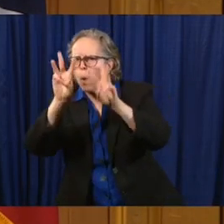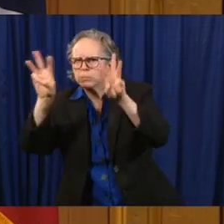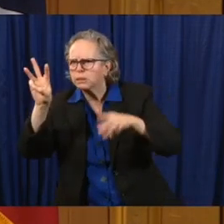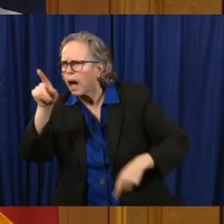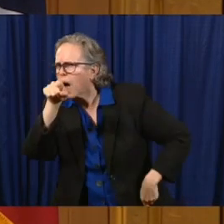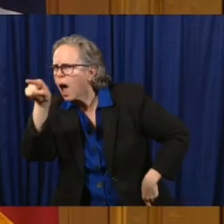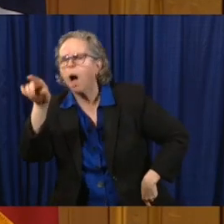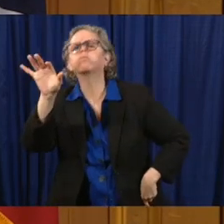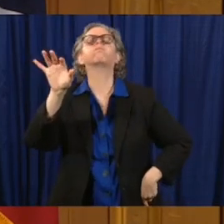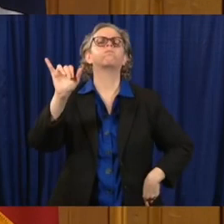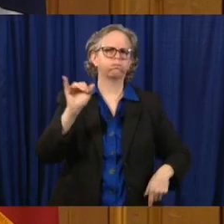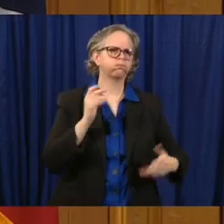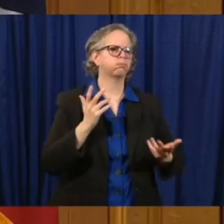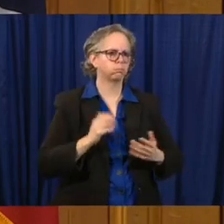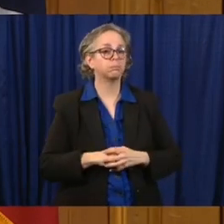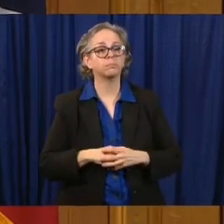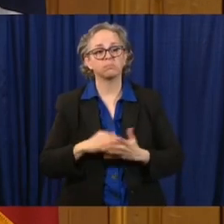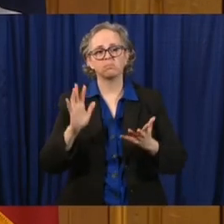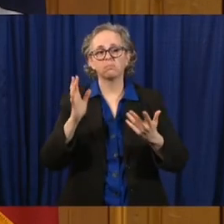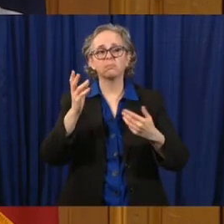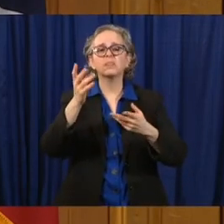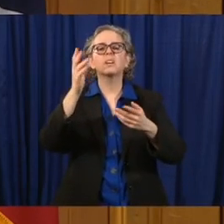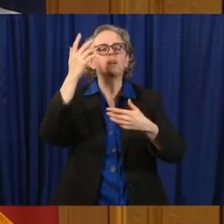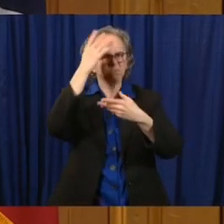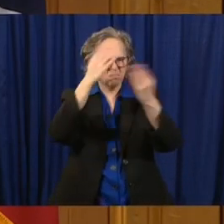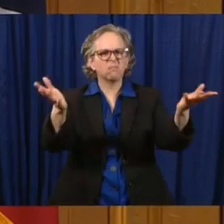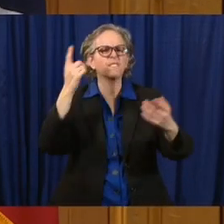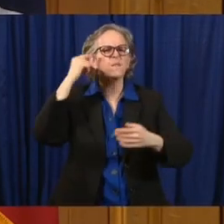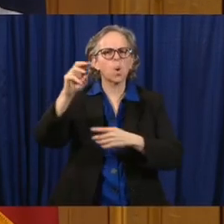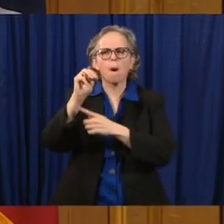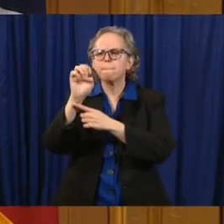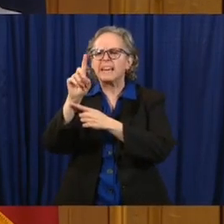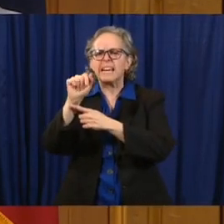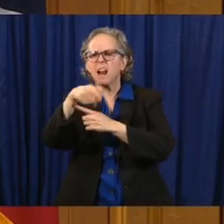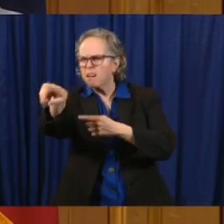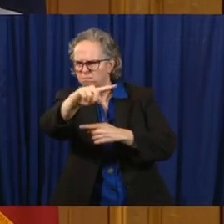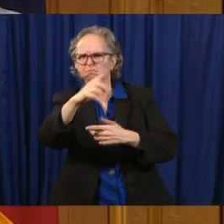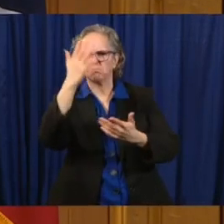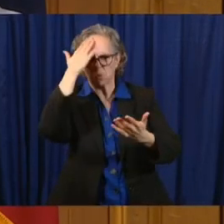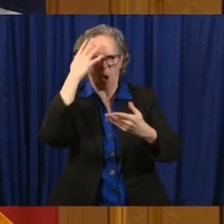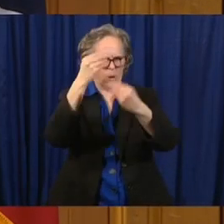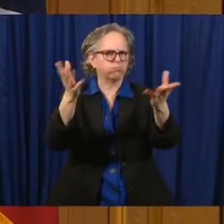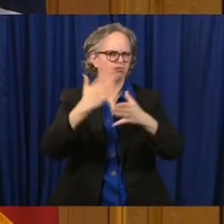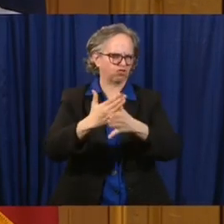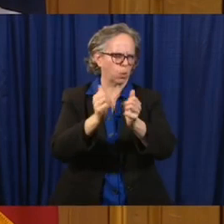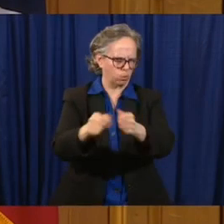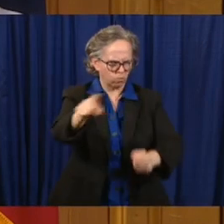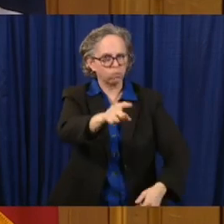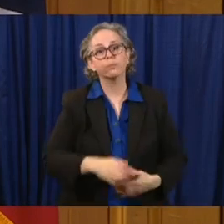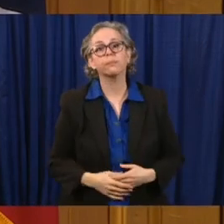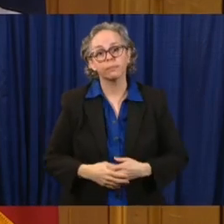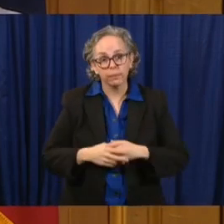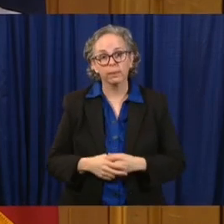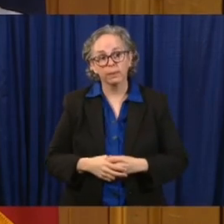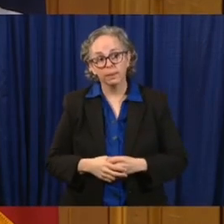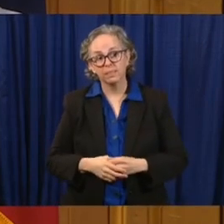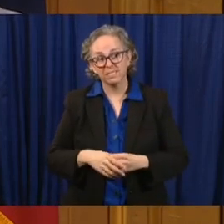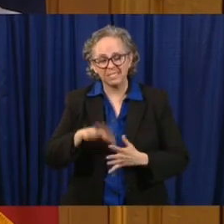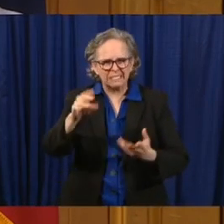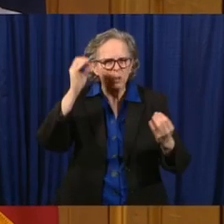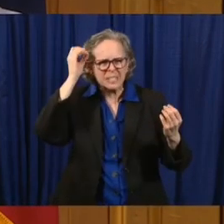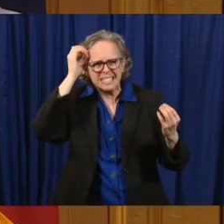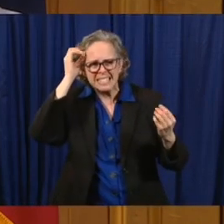shared with the public. If you're thinking about taking a loved one, or if you're thinking about going to a nursing home, you